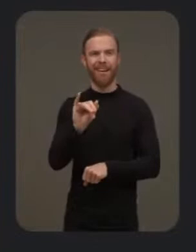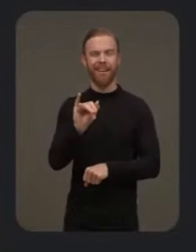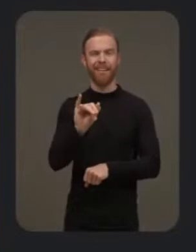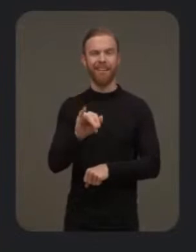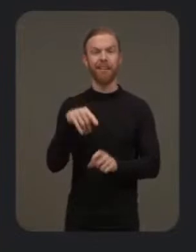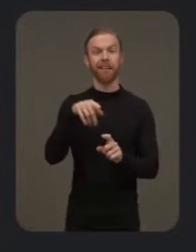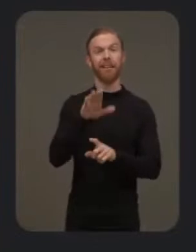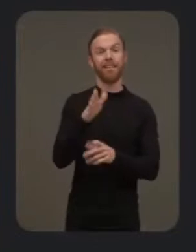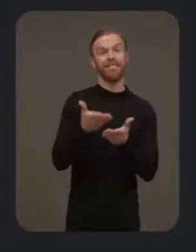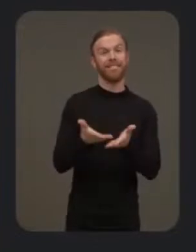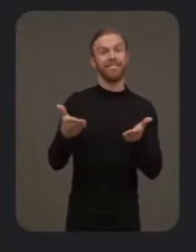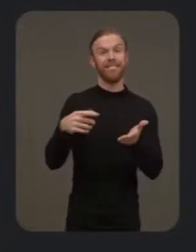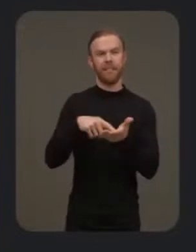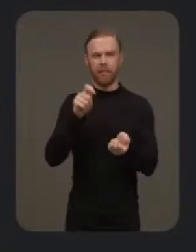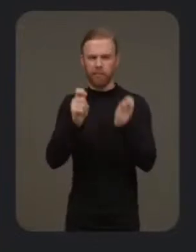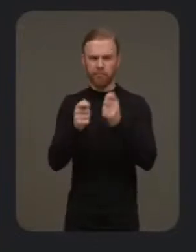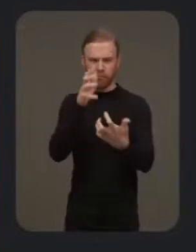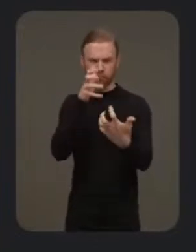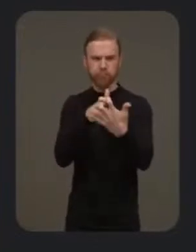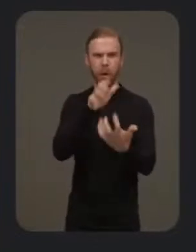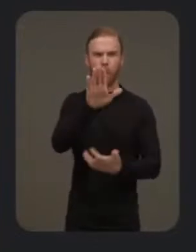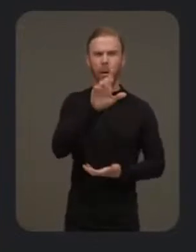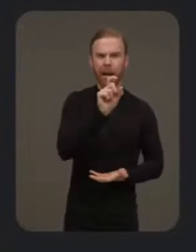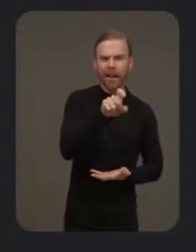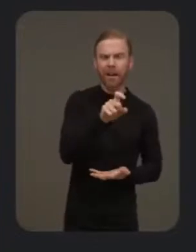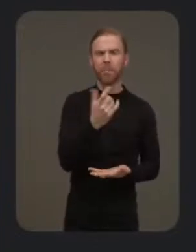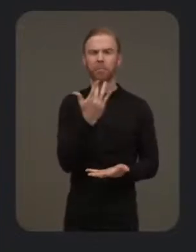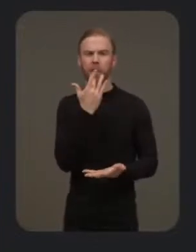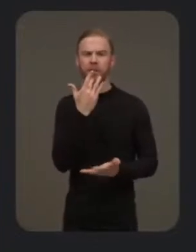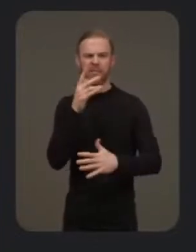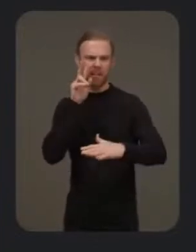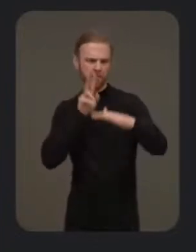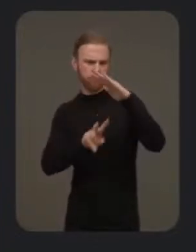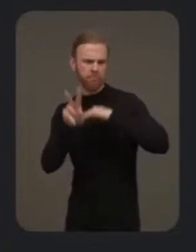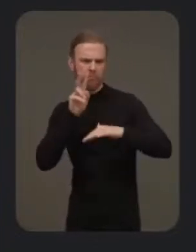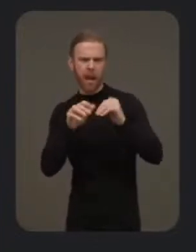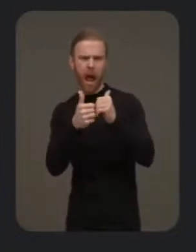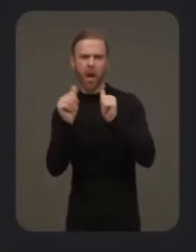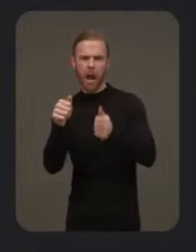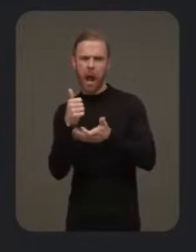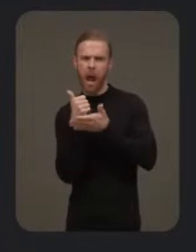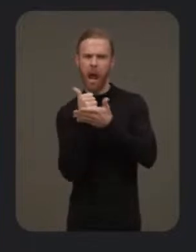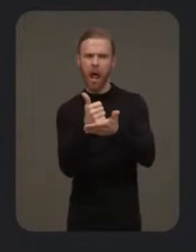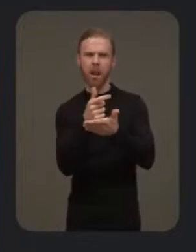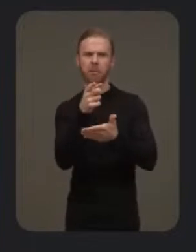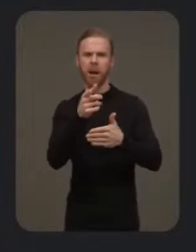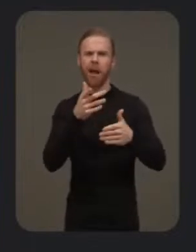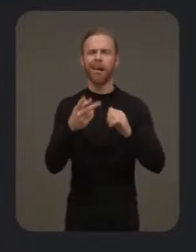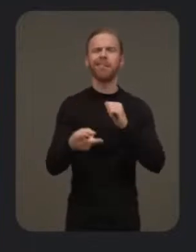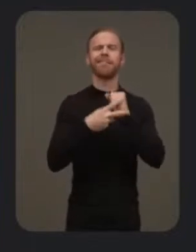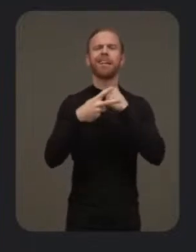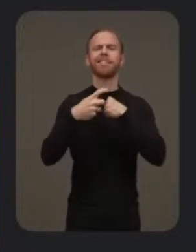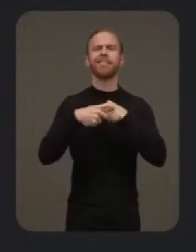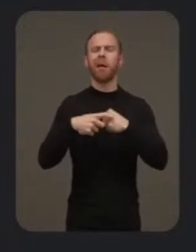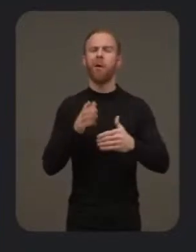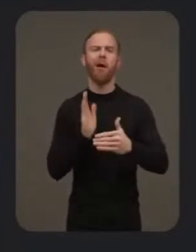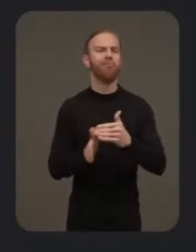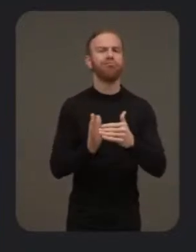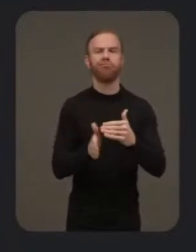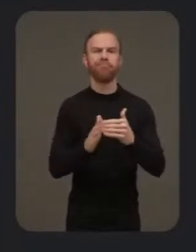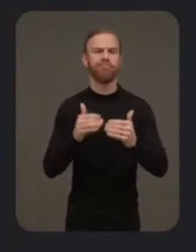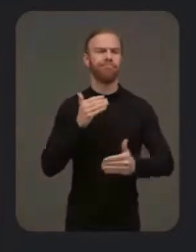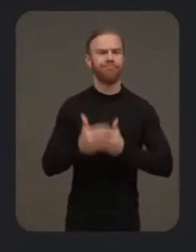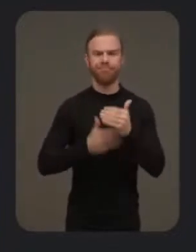Your device adapts to your own needs and preferences, and it anticipates how it can help you save time and get more